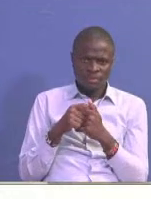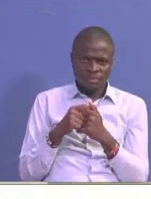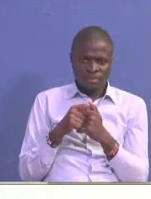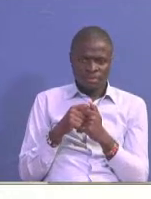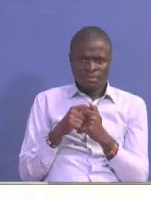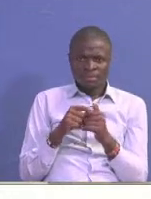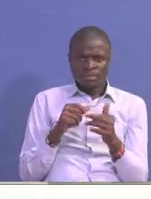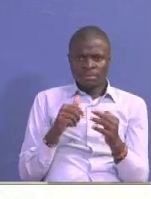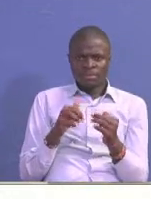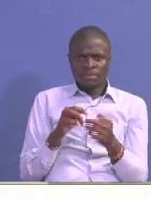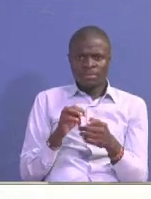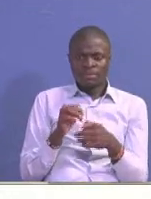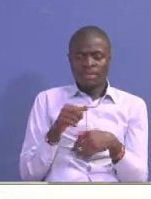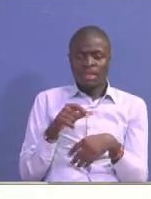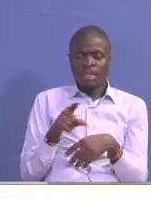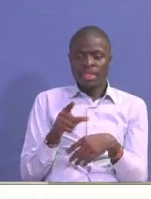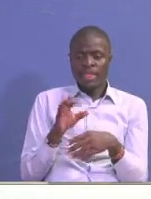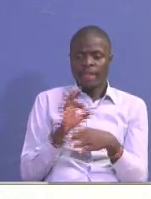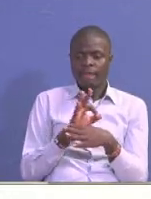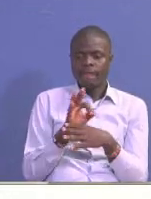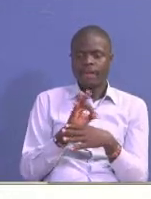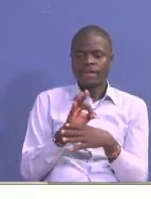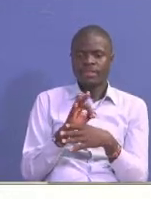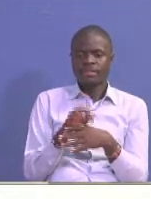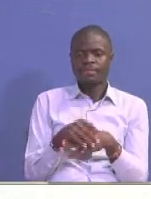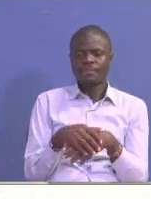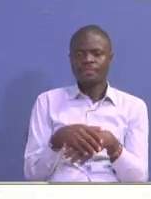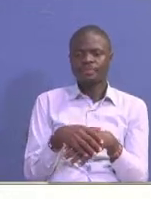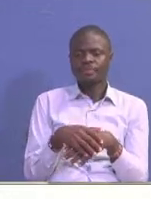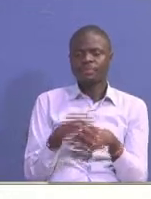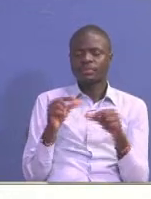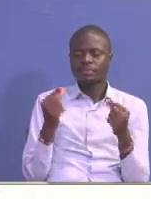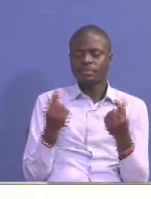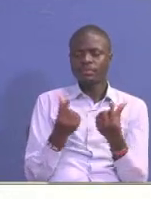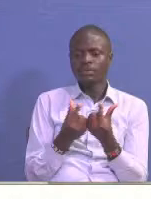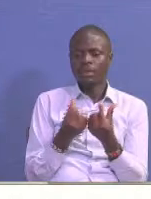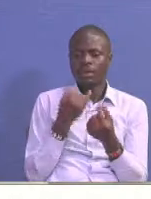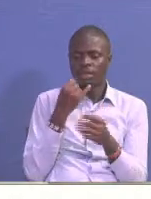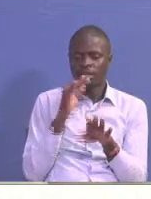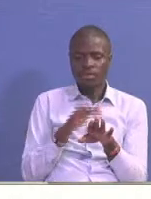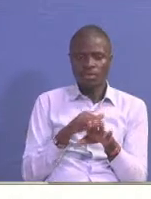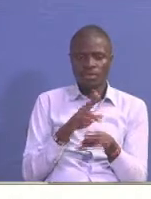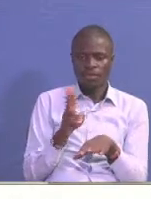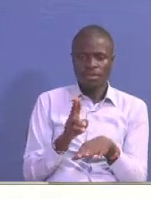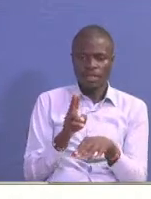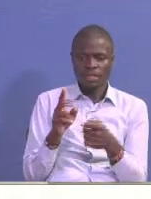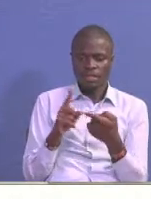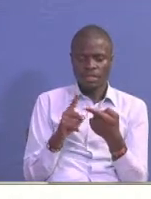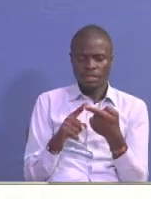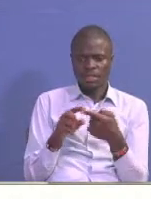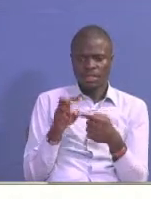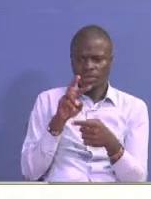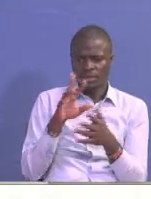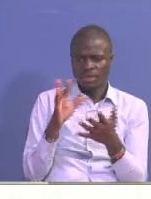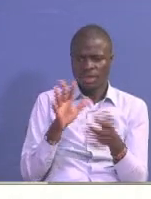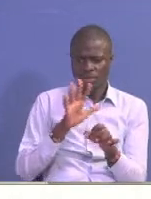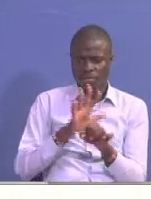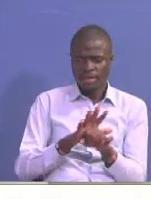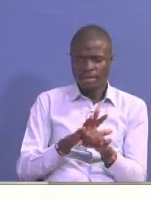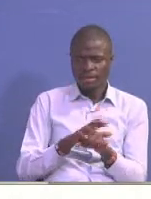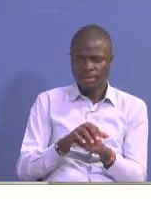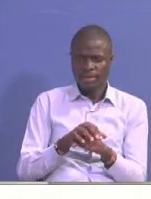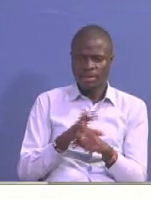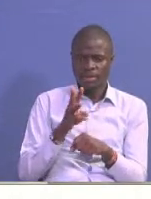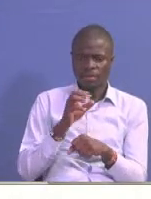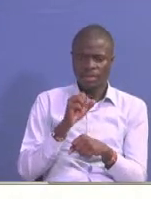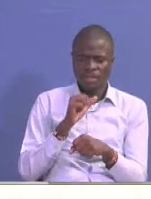There are endowment funds globally. It's good for us to see how much we